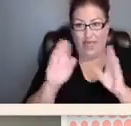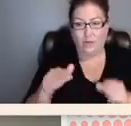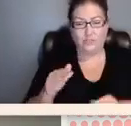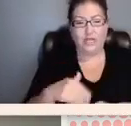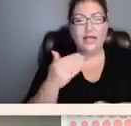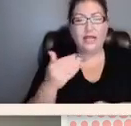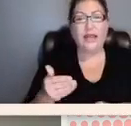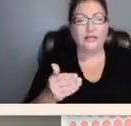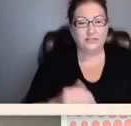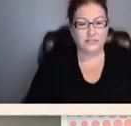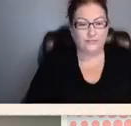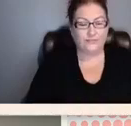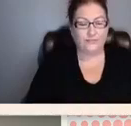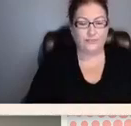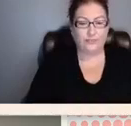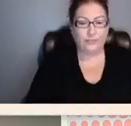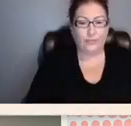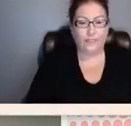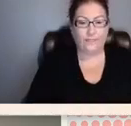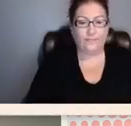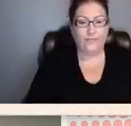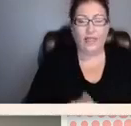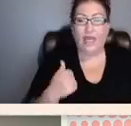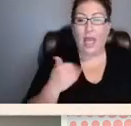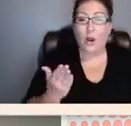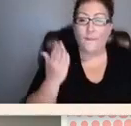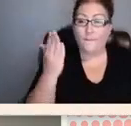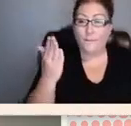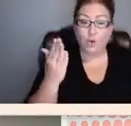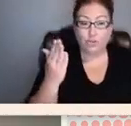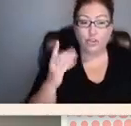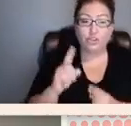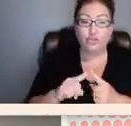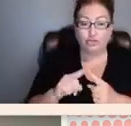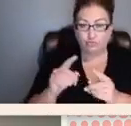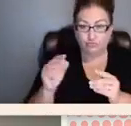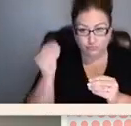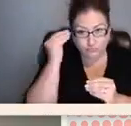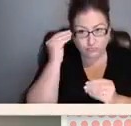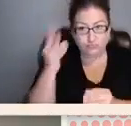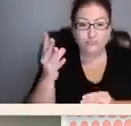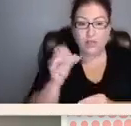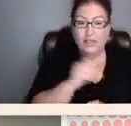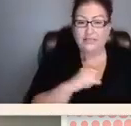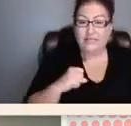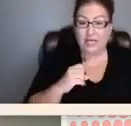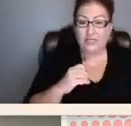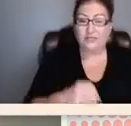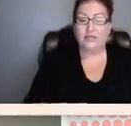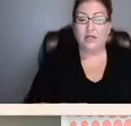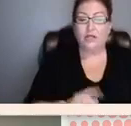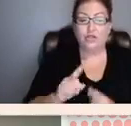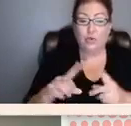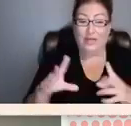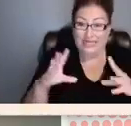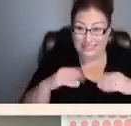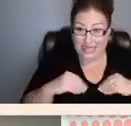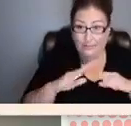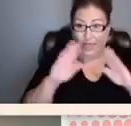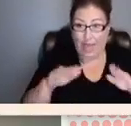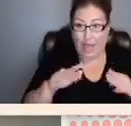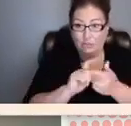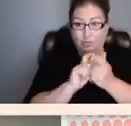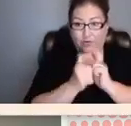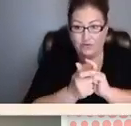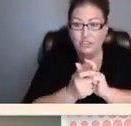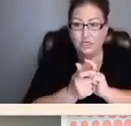bullet. There was a motion to instruct the Senate conferees to accept the House provision codifying